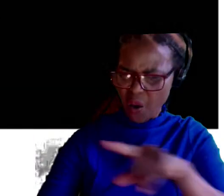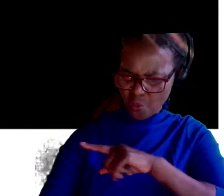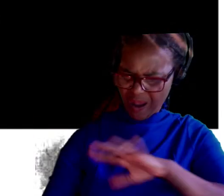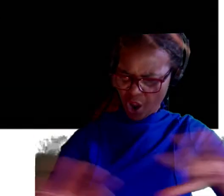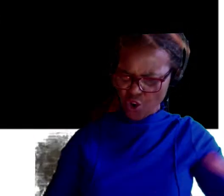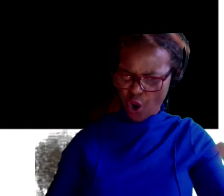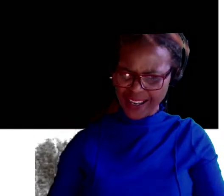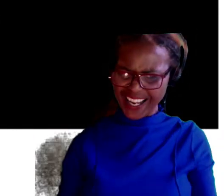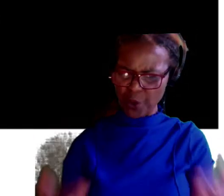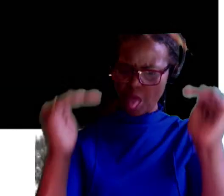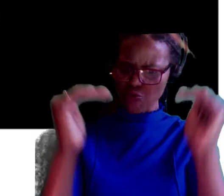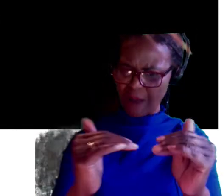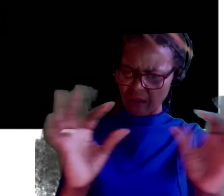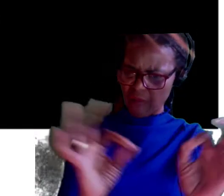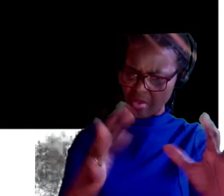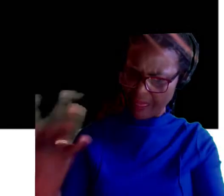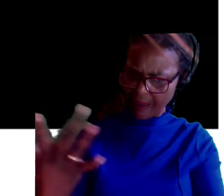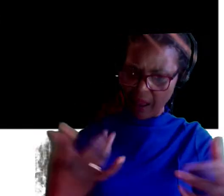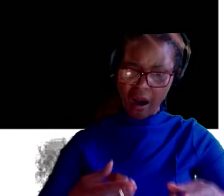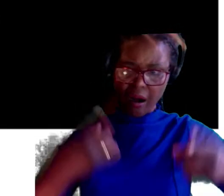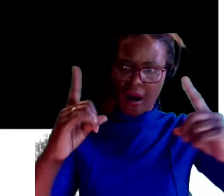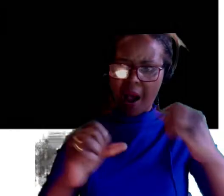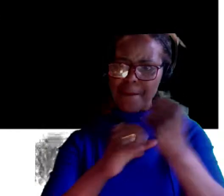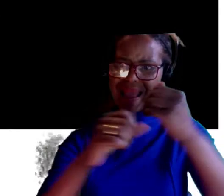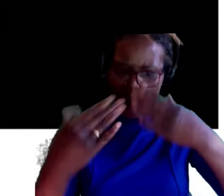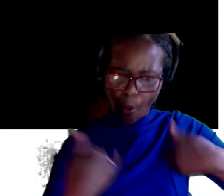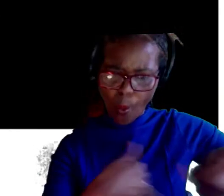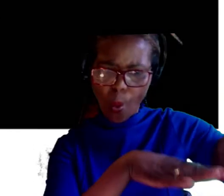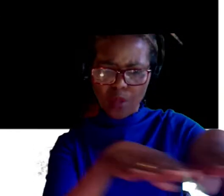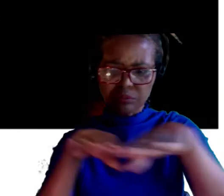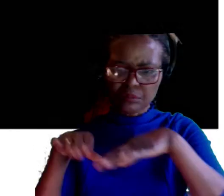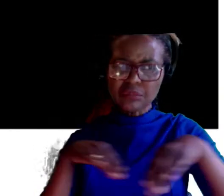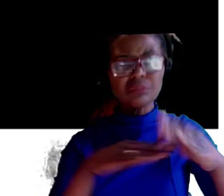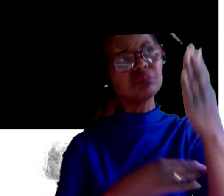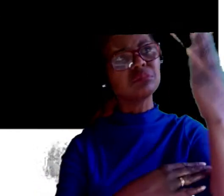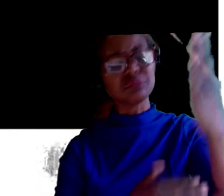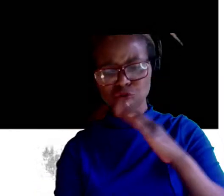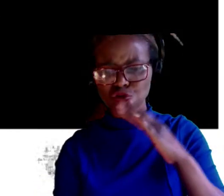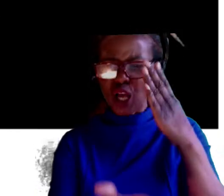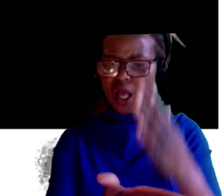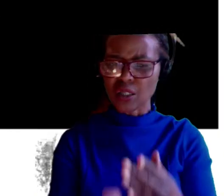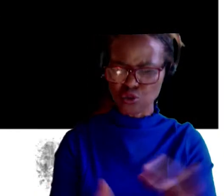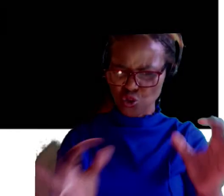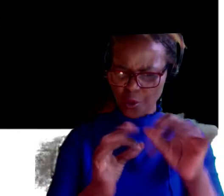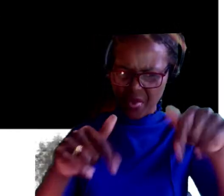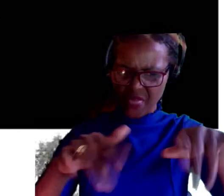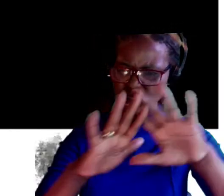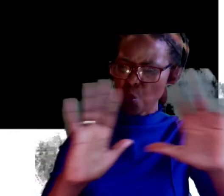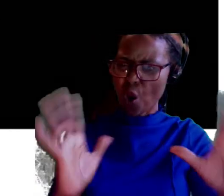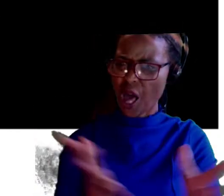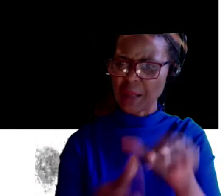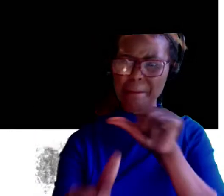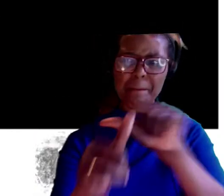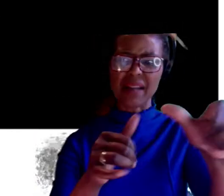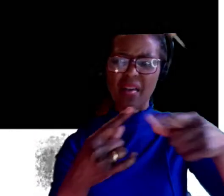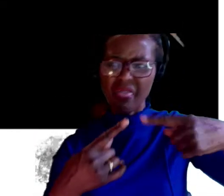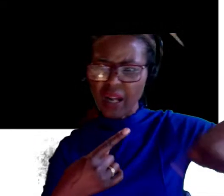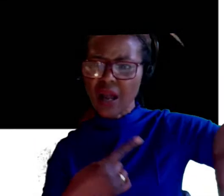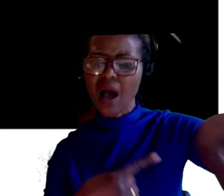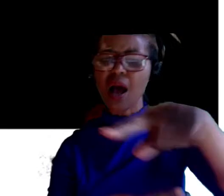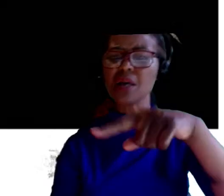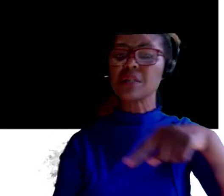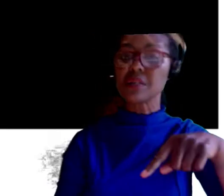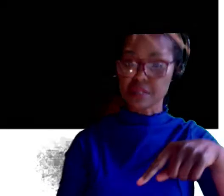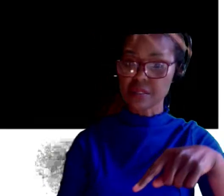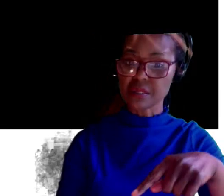equal rights? For God made us all and in Him we trust. Nobody in this world is better than us. Why don't you